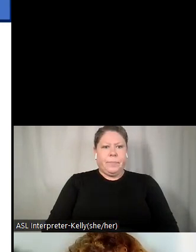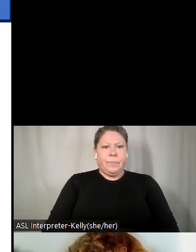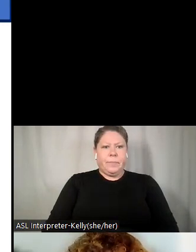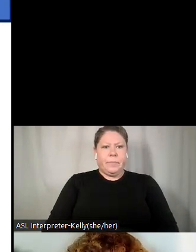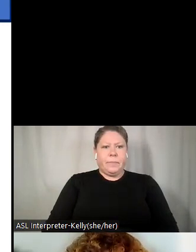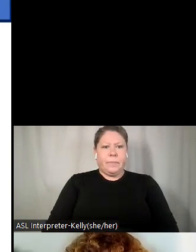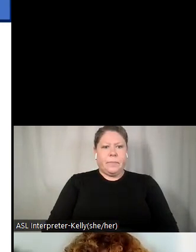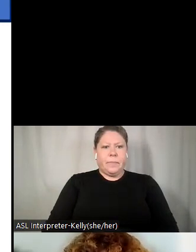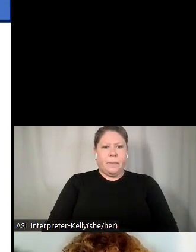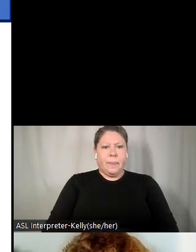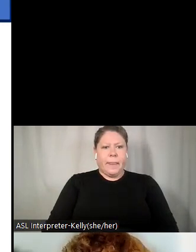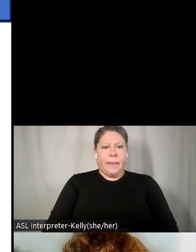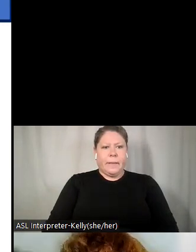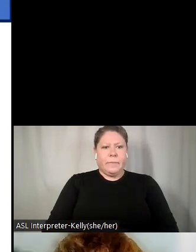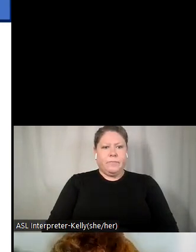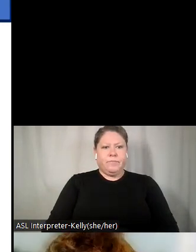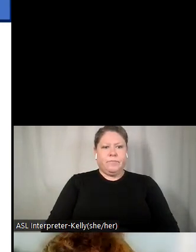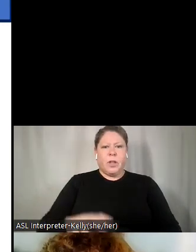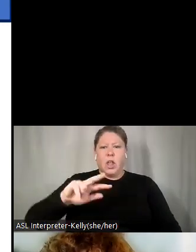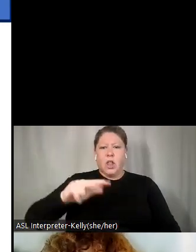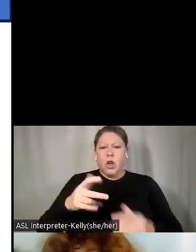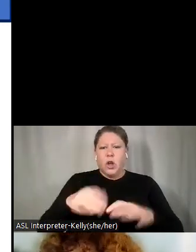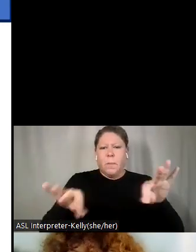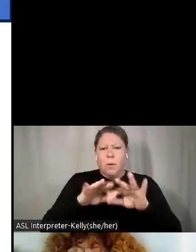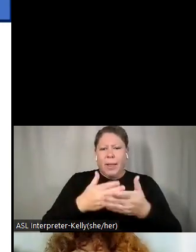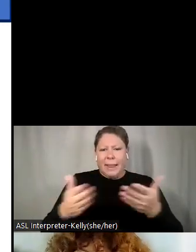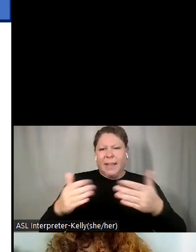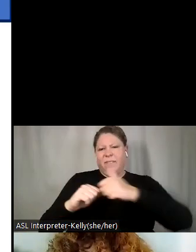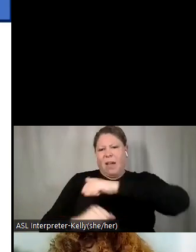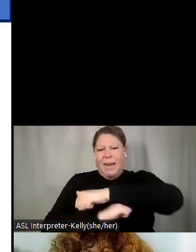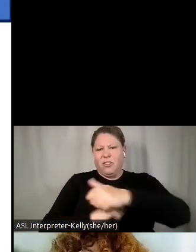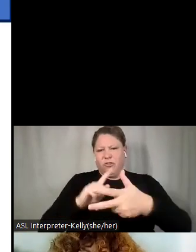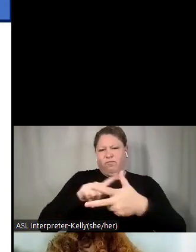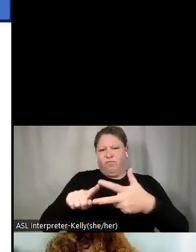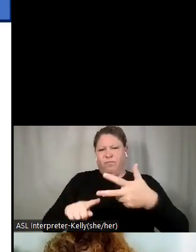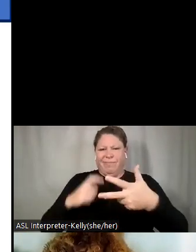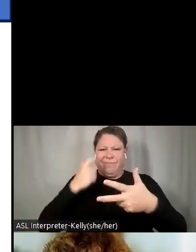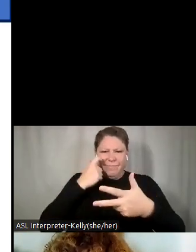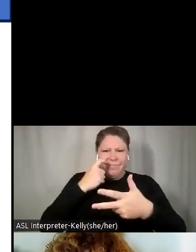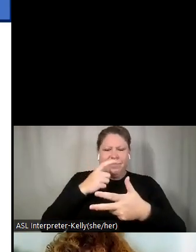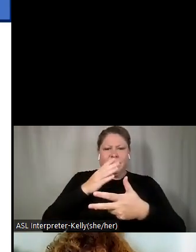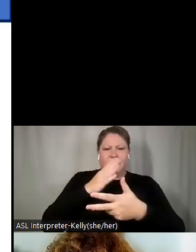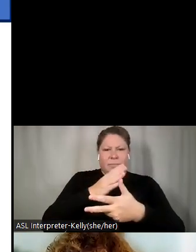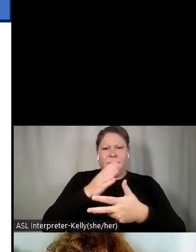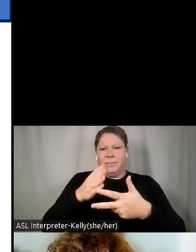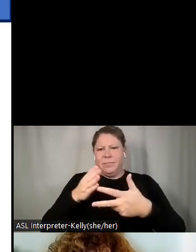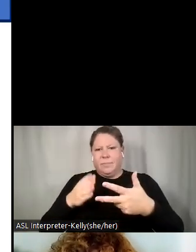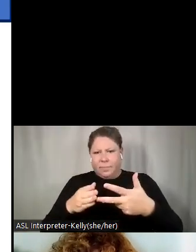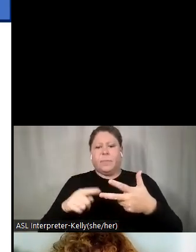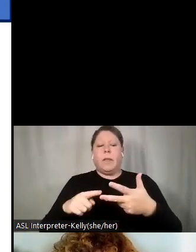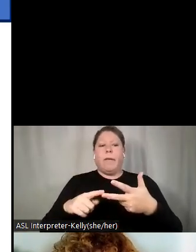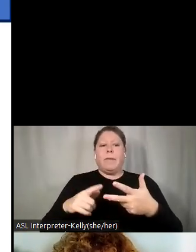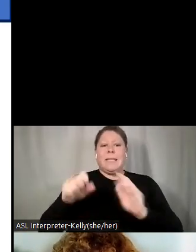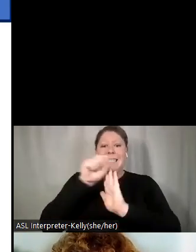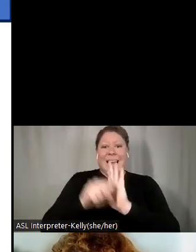And then the third important piece that I want to call out to you, these are sort of the big themes, is that the state of California